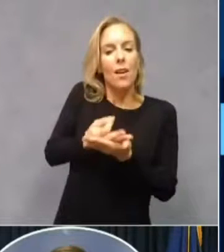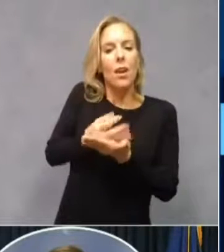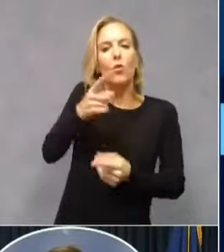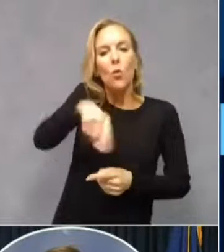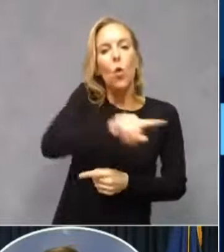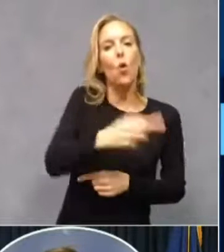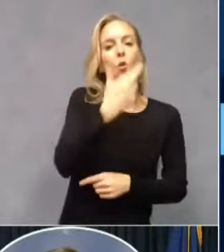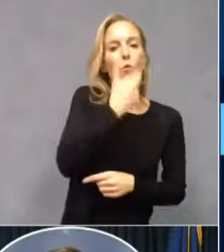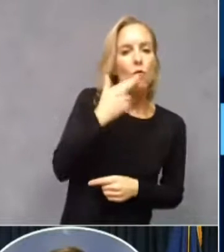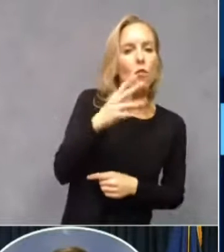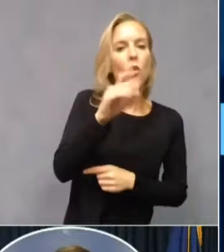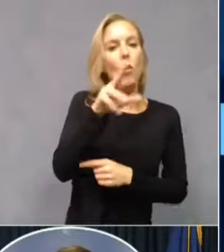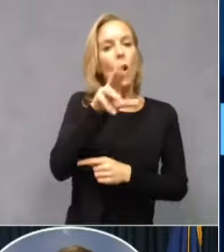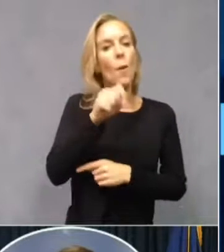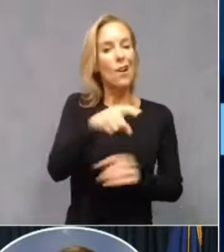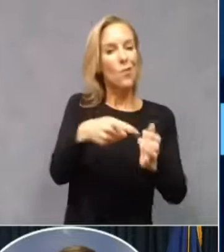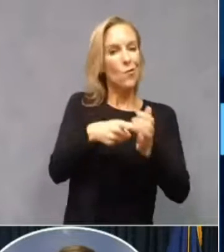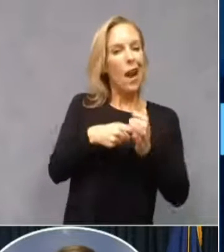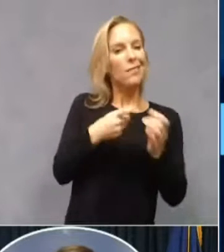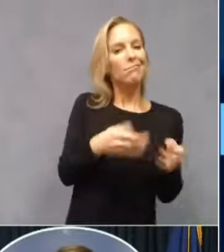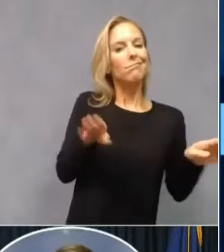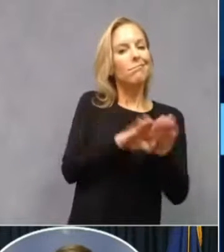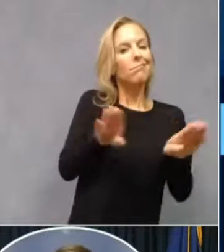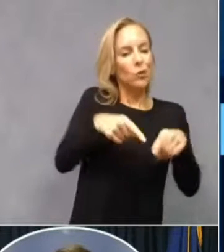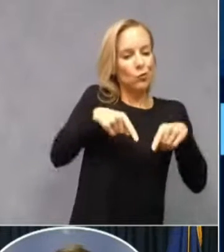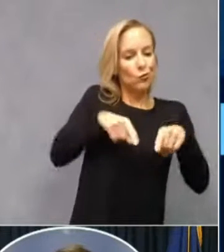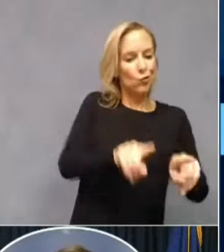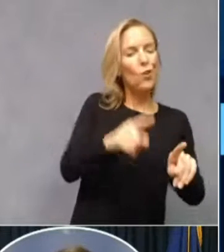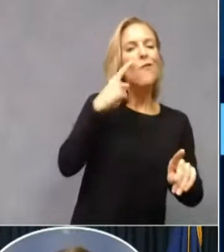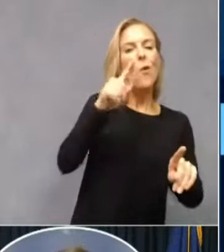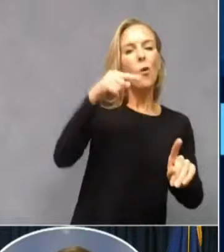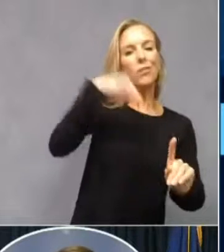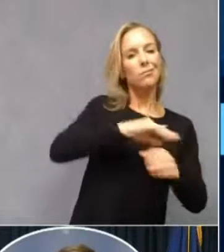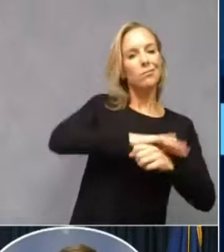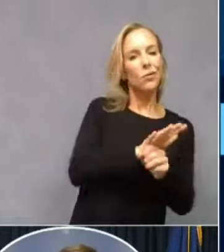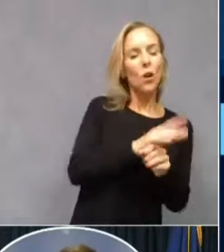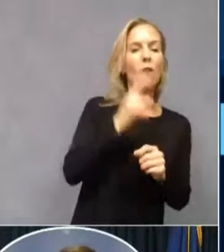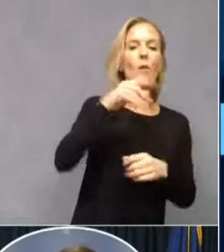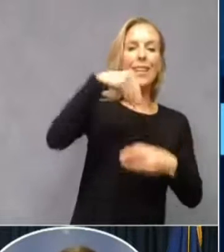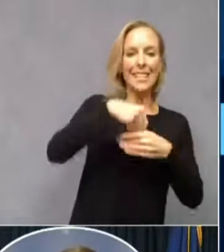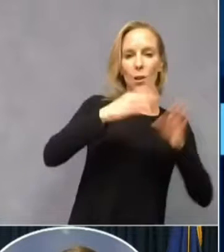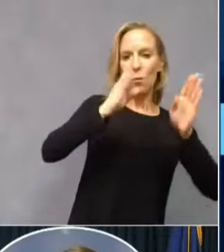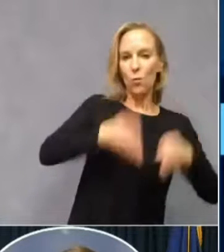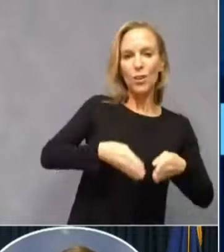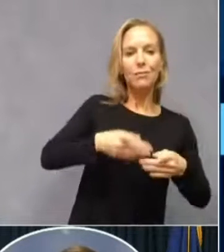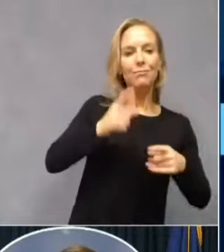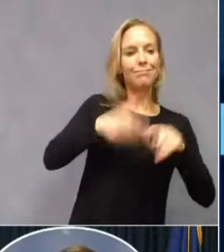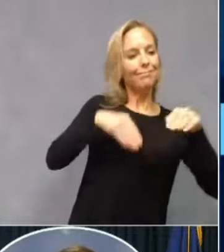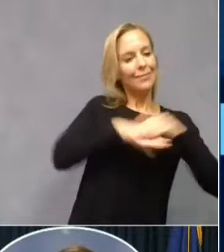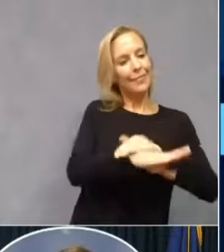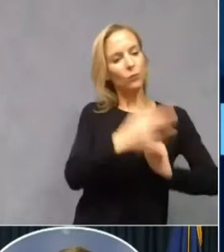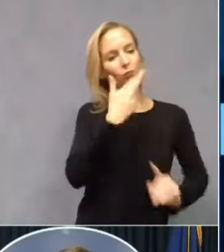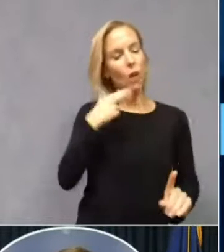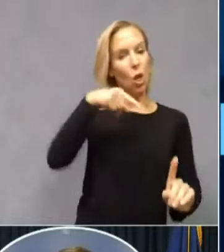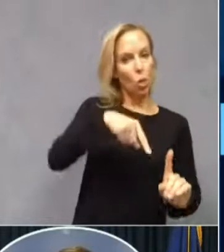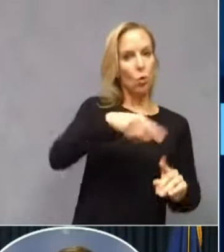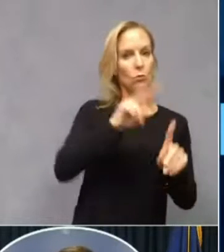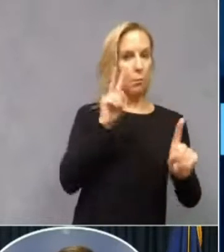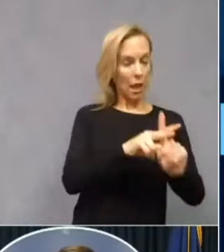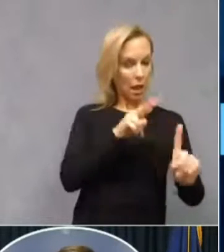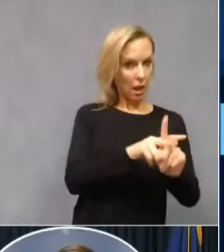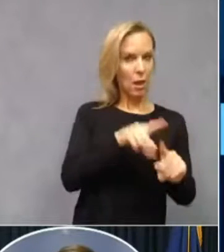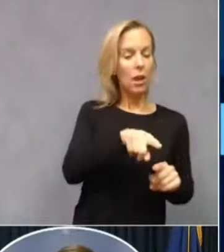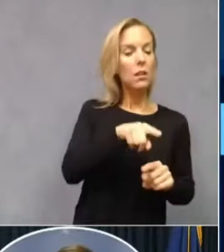were required to close for in-person dining and service due to my executive order. The grants are to be used as reimbursement